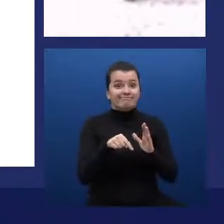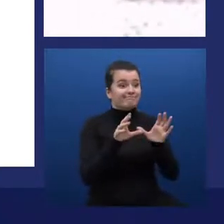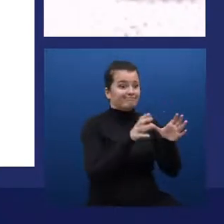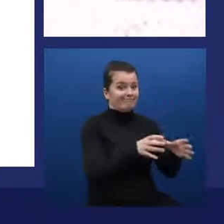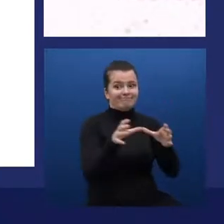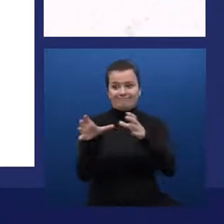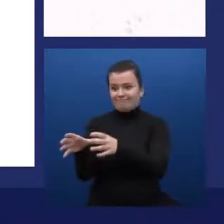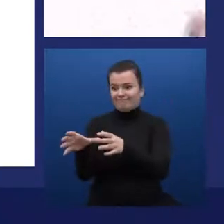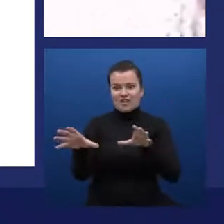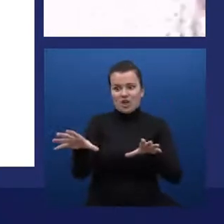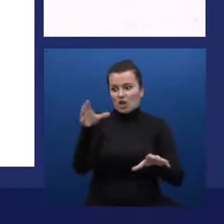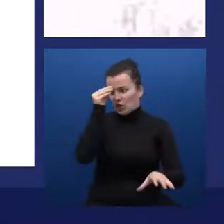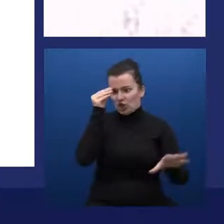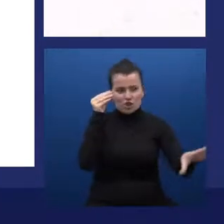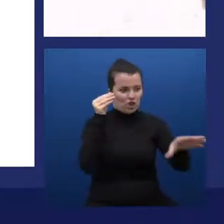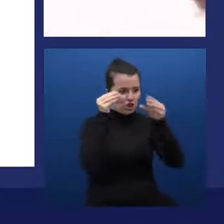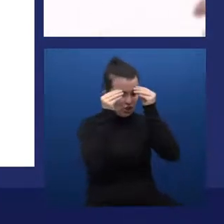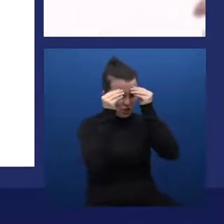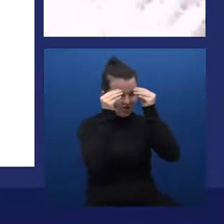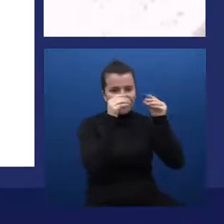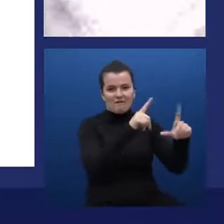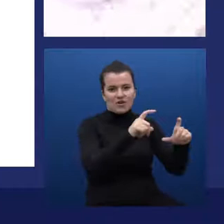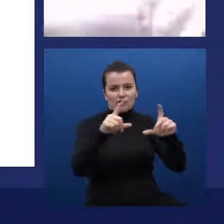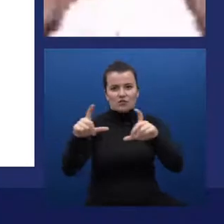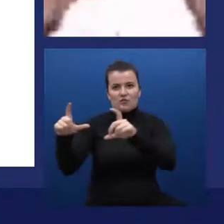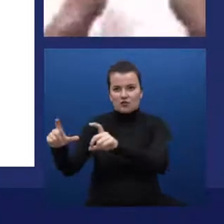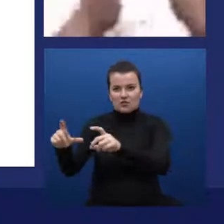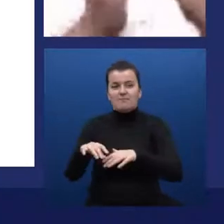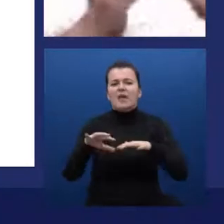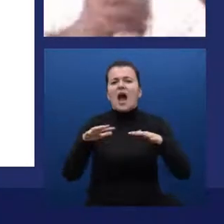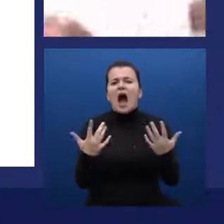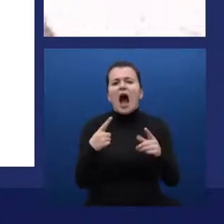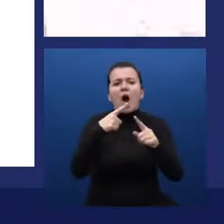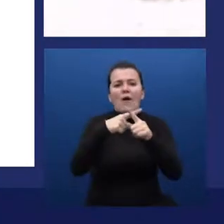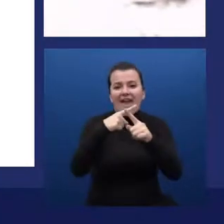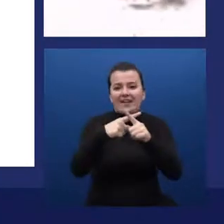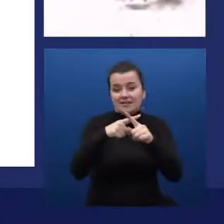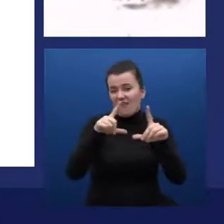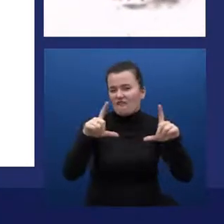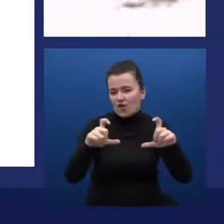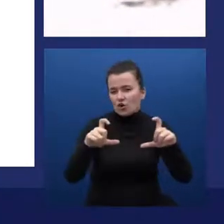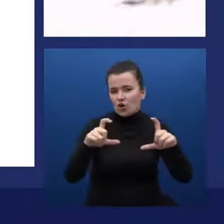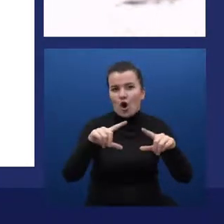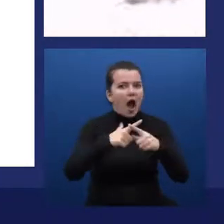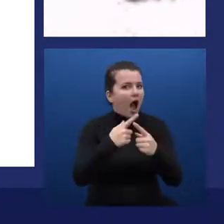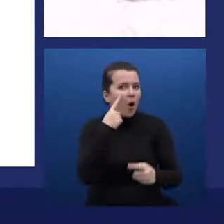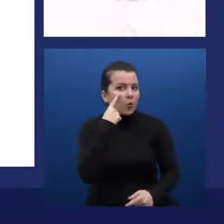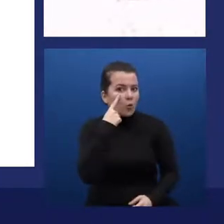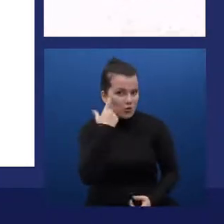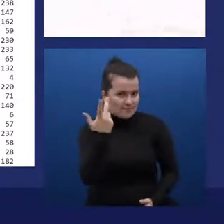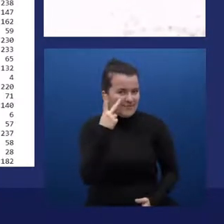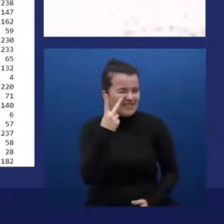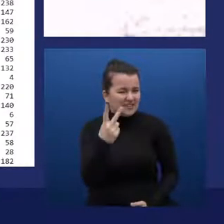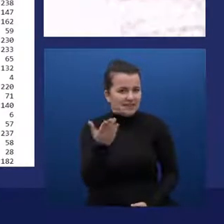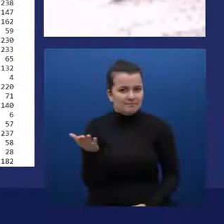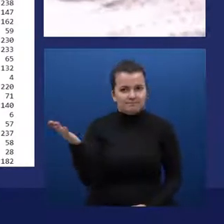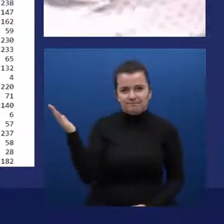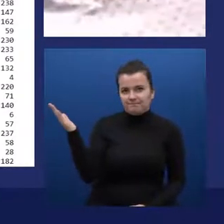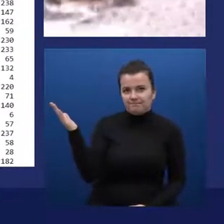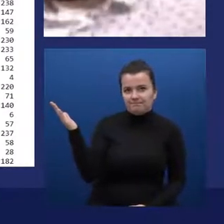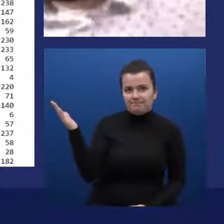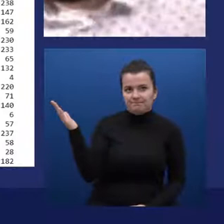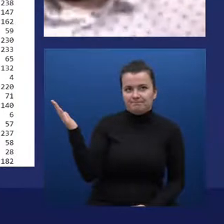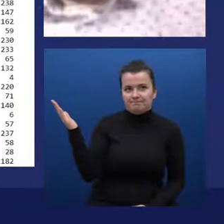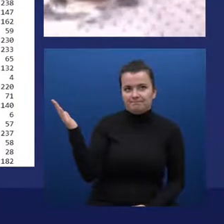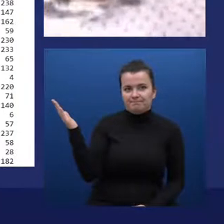transfer learning. So first, what does the X look like? And what I'm gonna do is I'm gonna shrink the problem down to something really dumb. We're going to make a machine learning